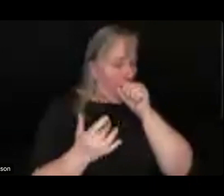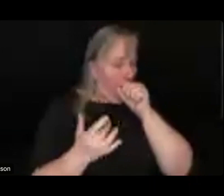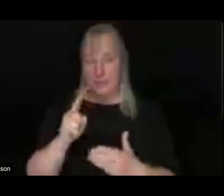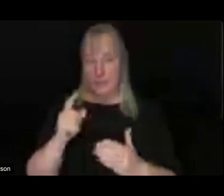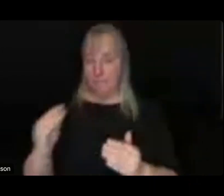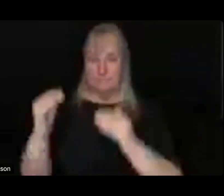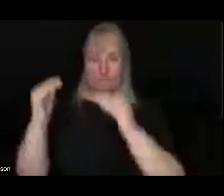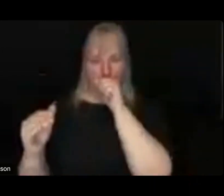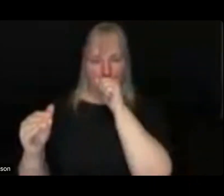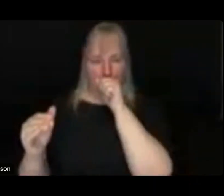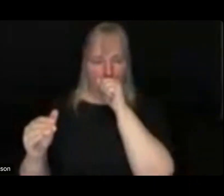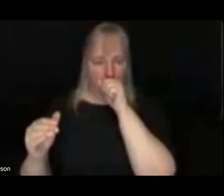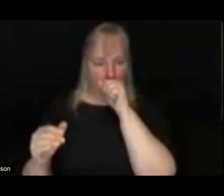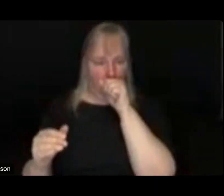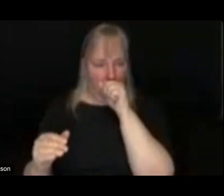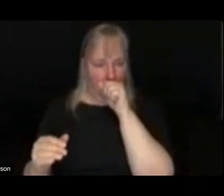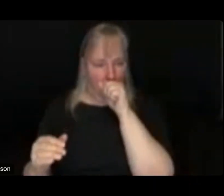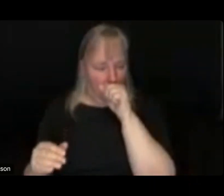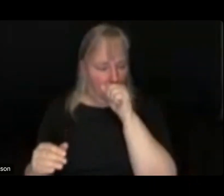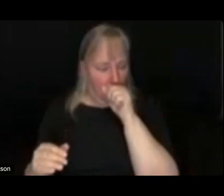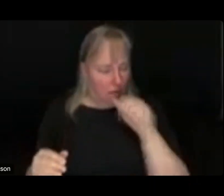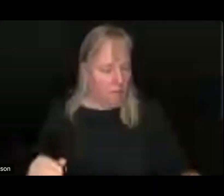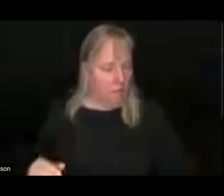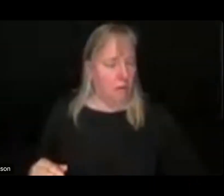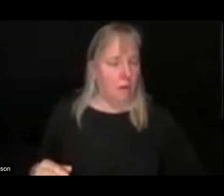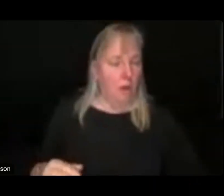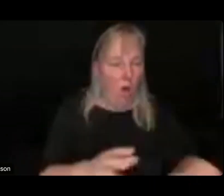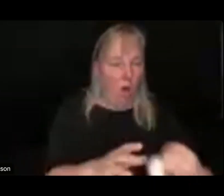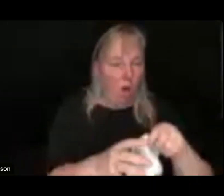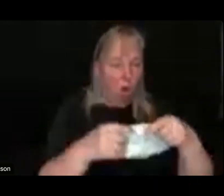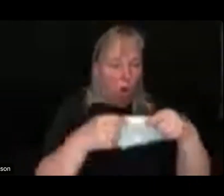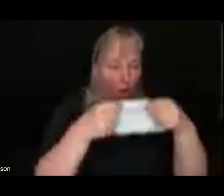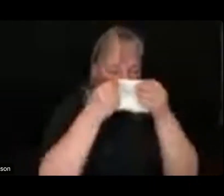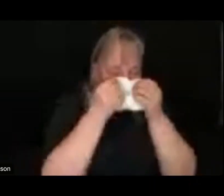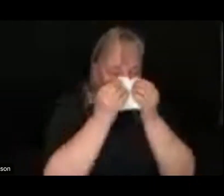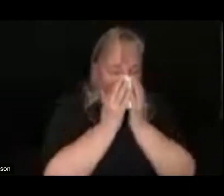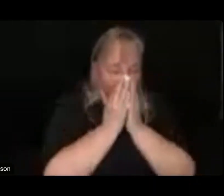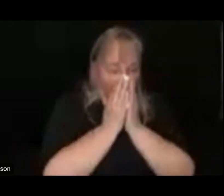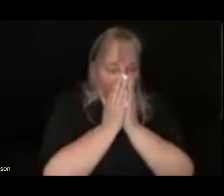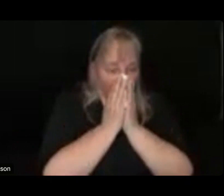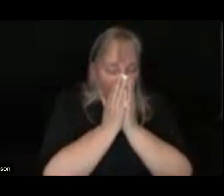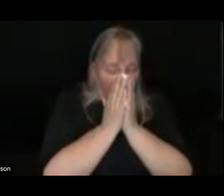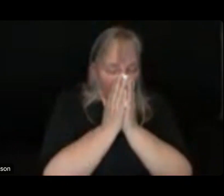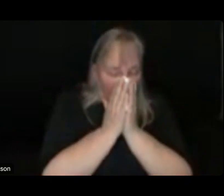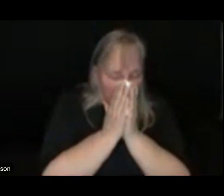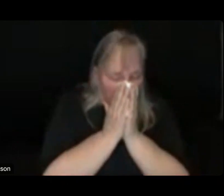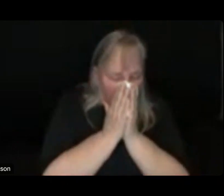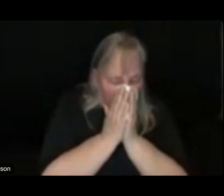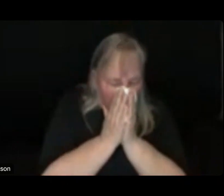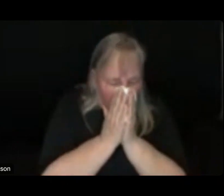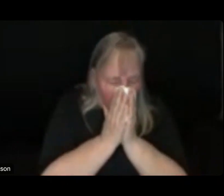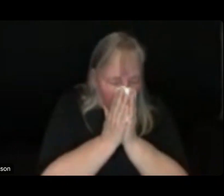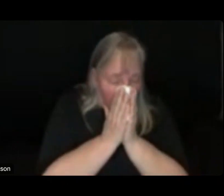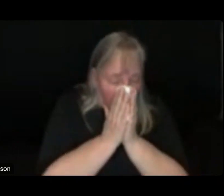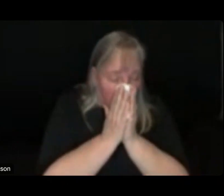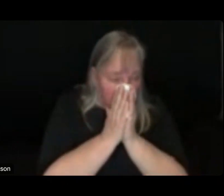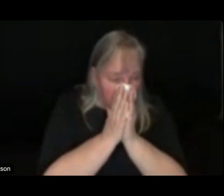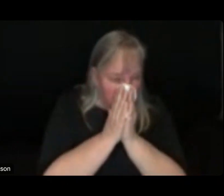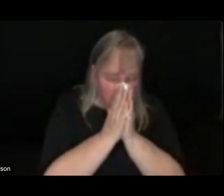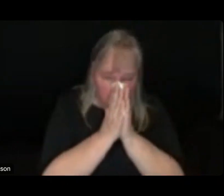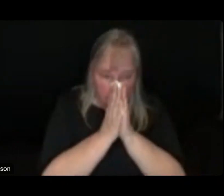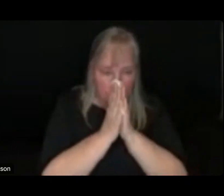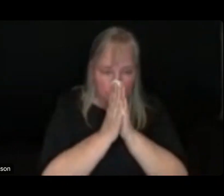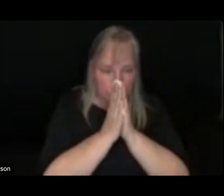Jennifer and others, through your communication with different business folks in the county there, see